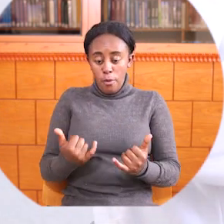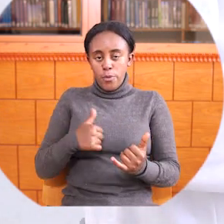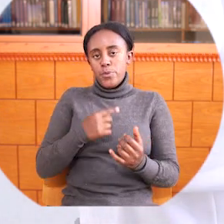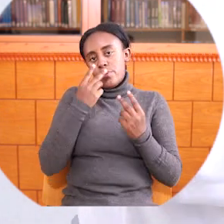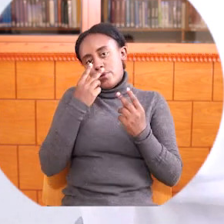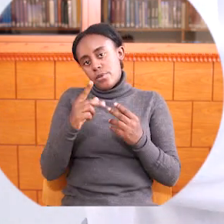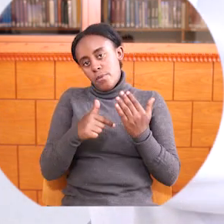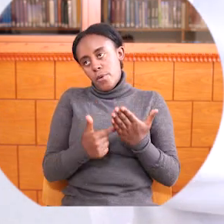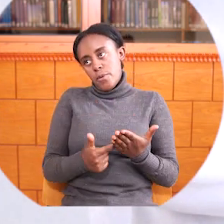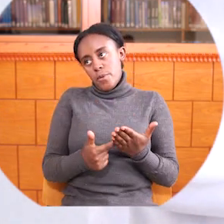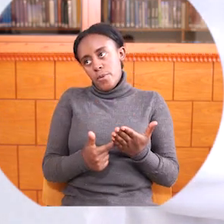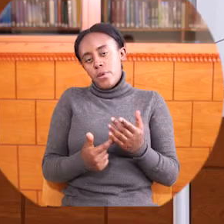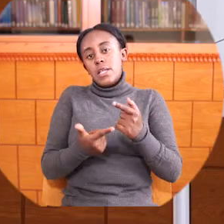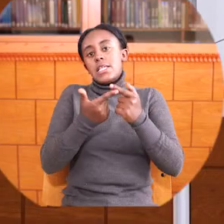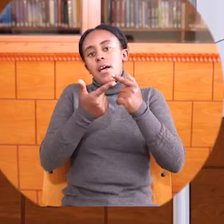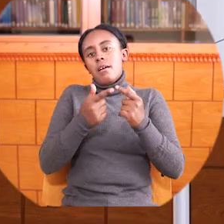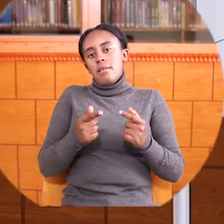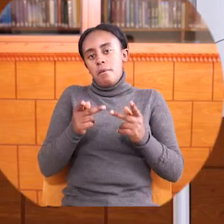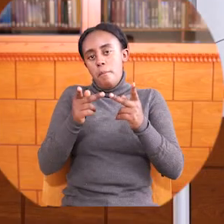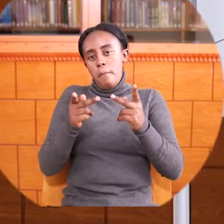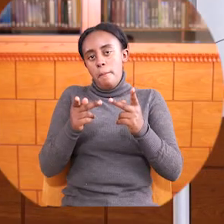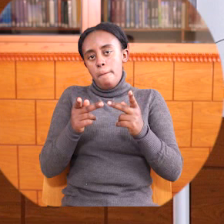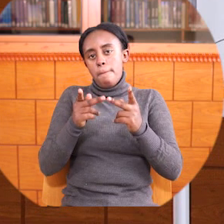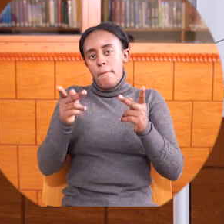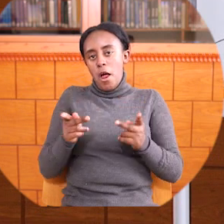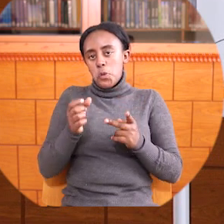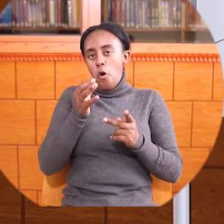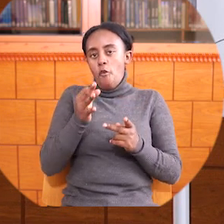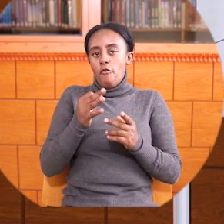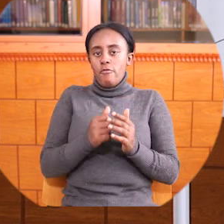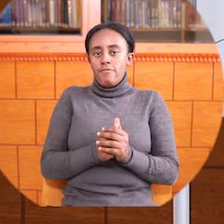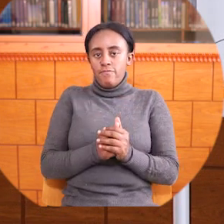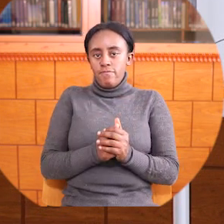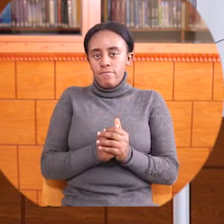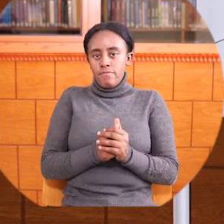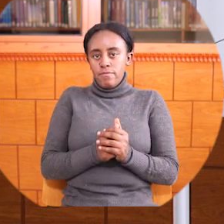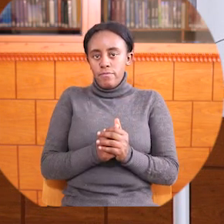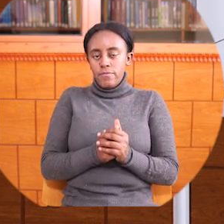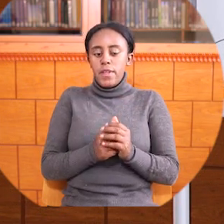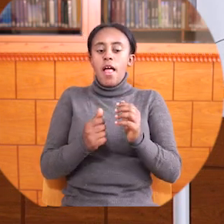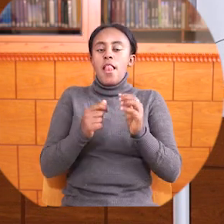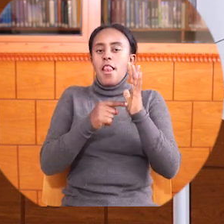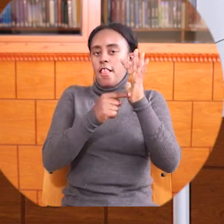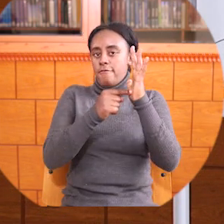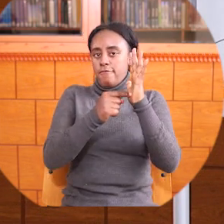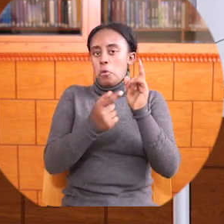the second part of a flowering plant, which is called leaf.